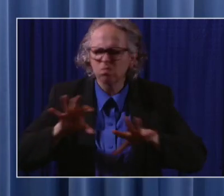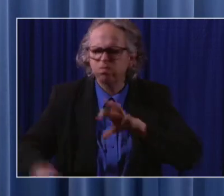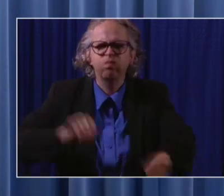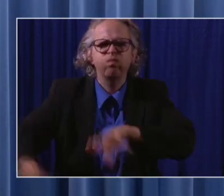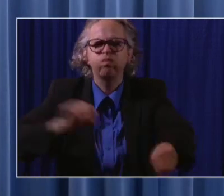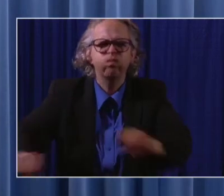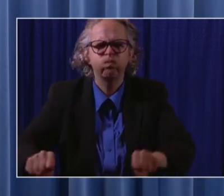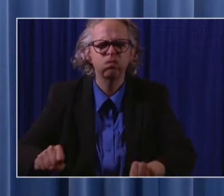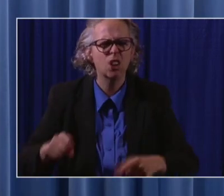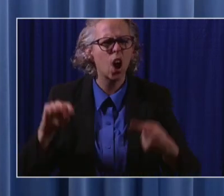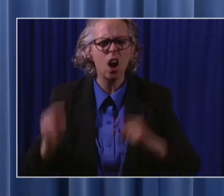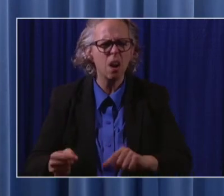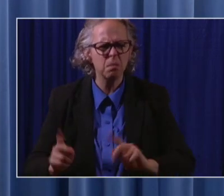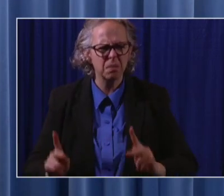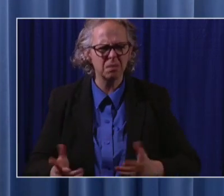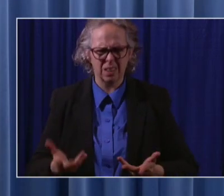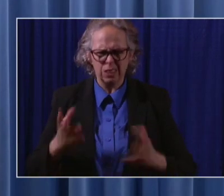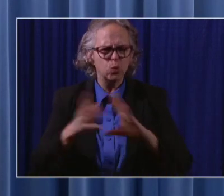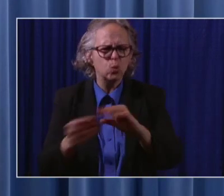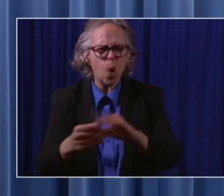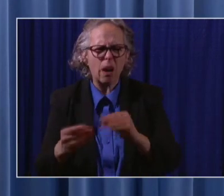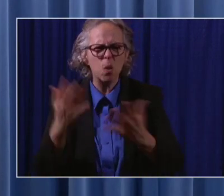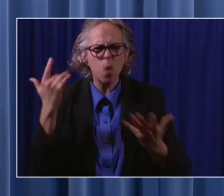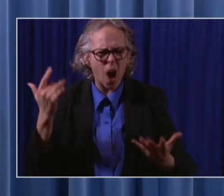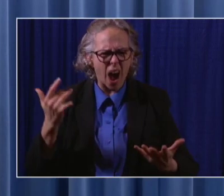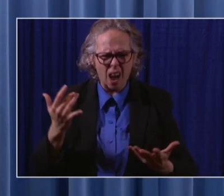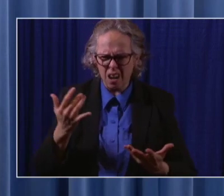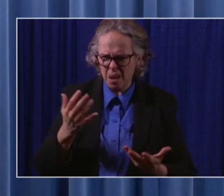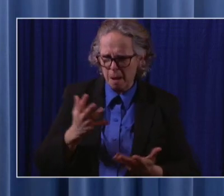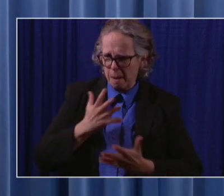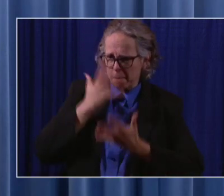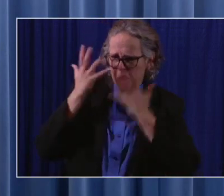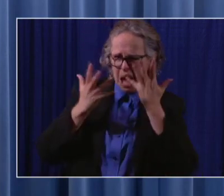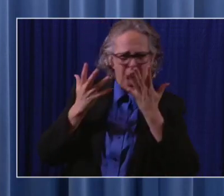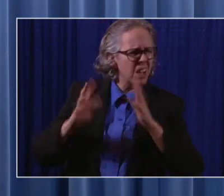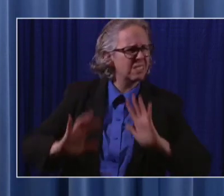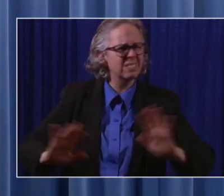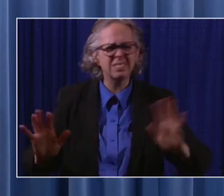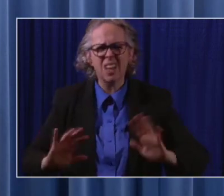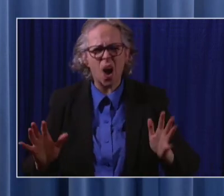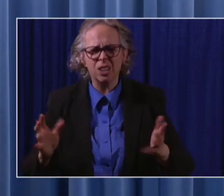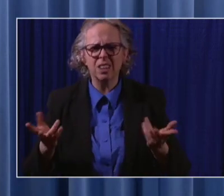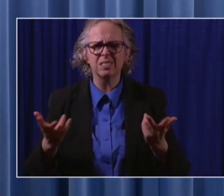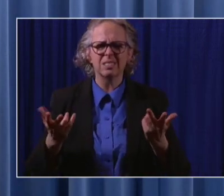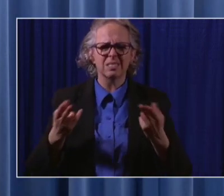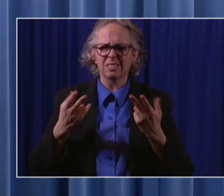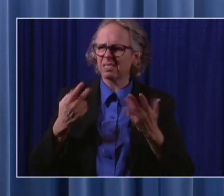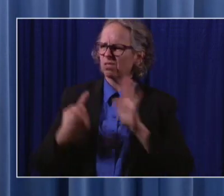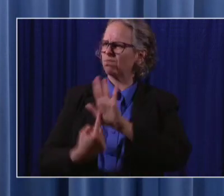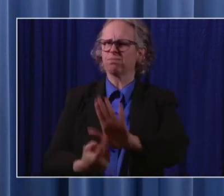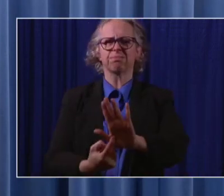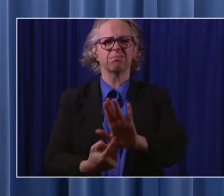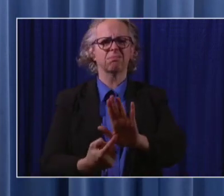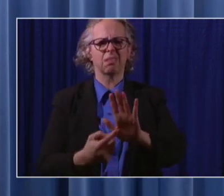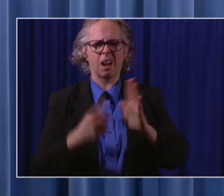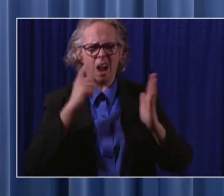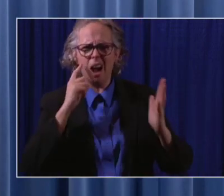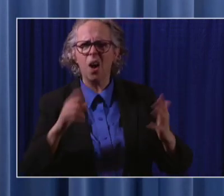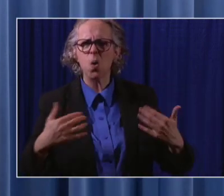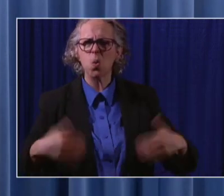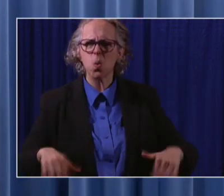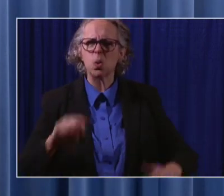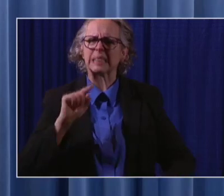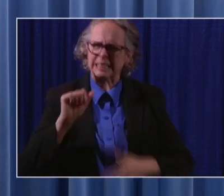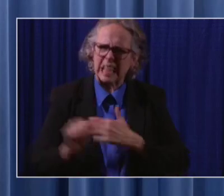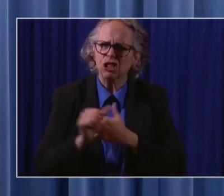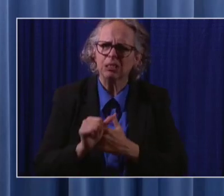to really disclose the information, but rather to use these cases to illustrate that